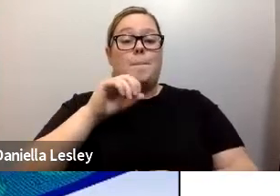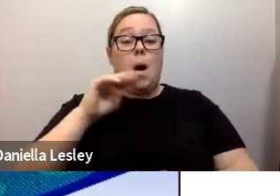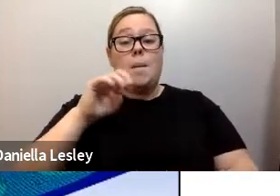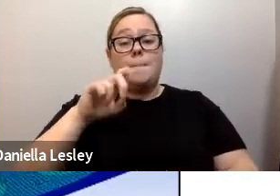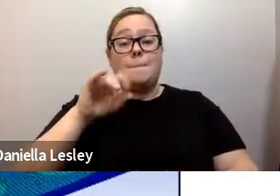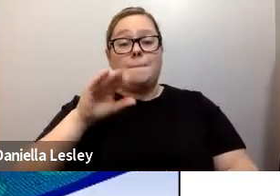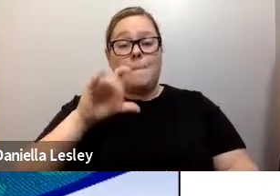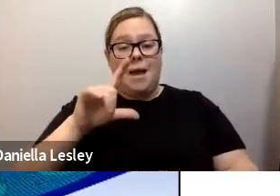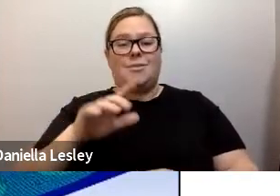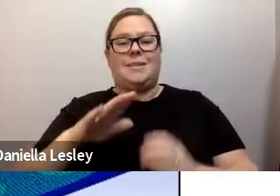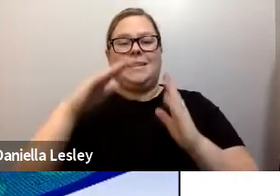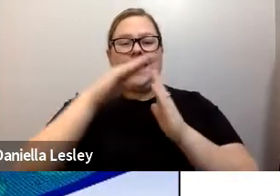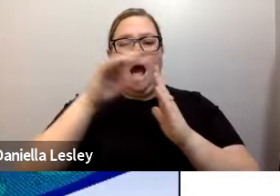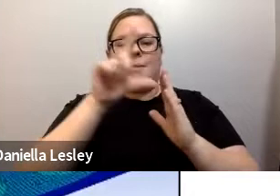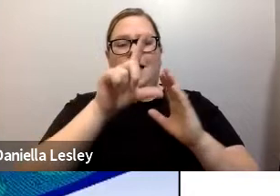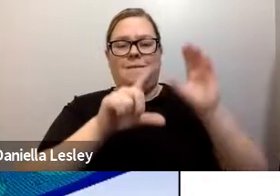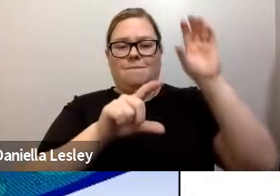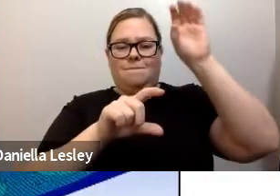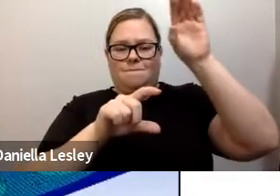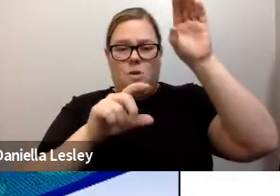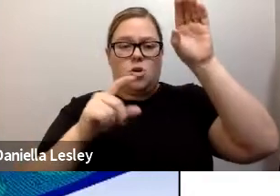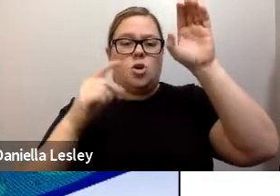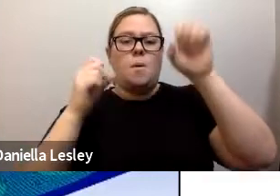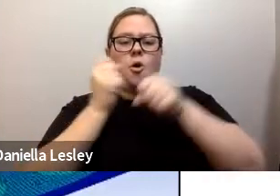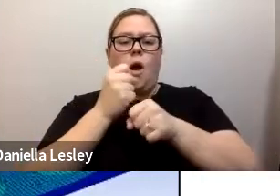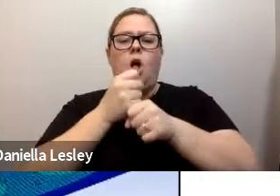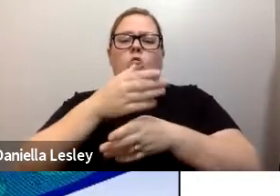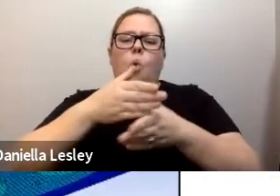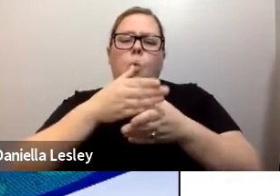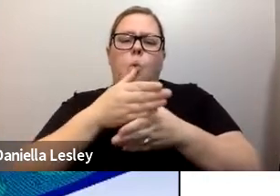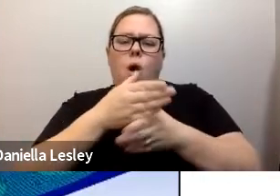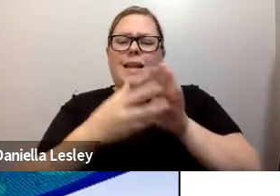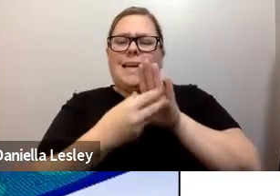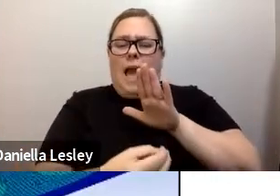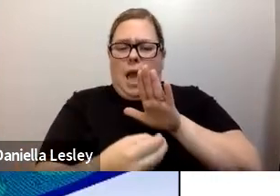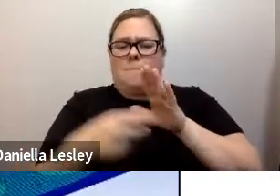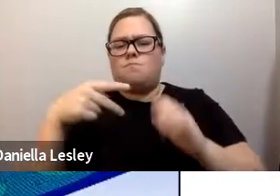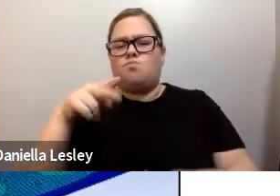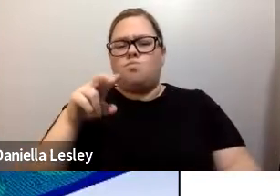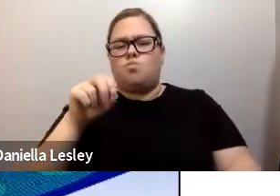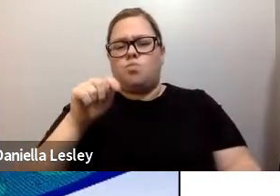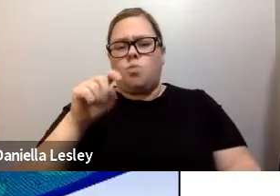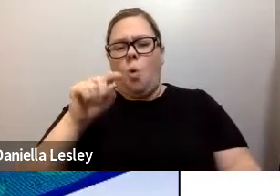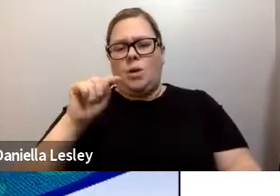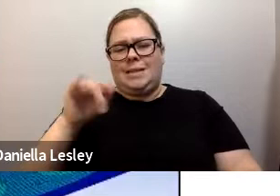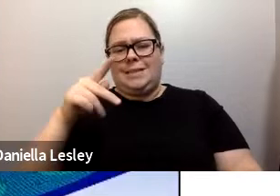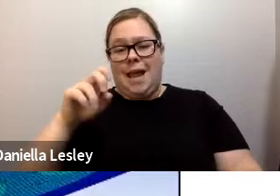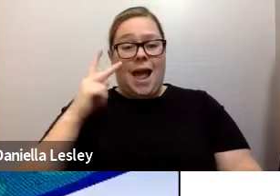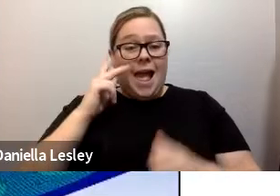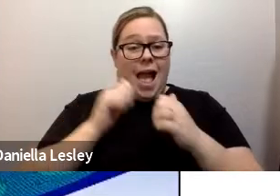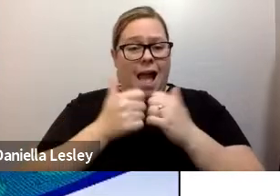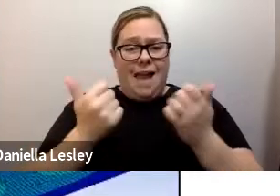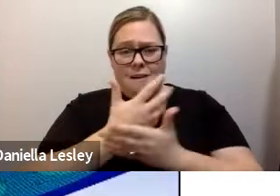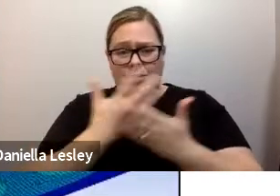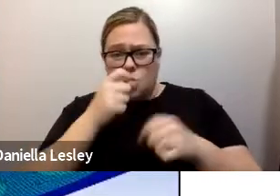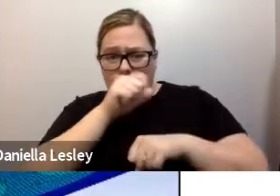top left picture here, where they created a wooden prototype just to see how everything would line up, and it kind of forced them,